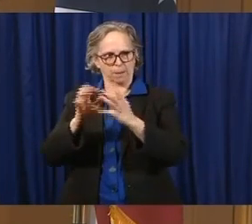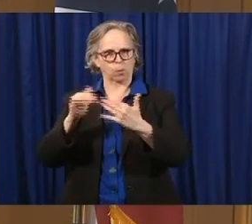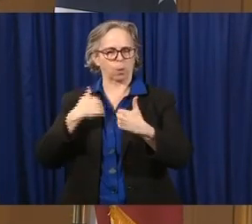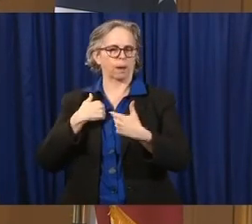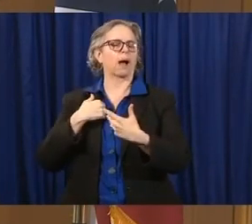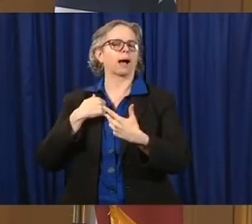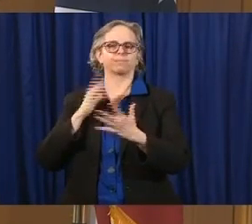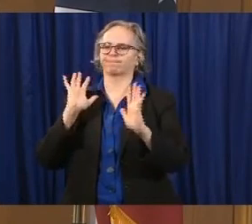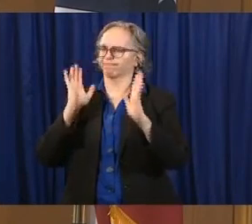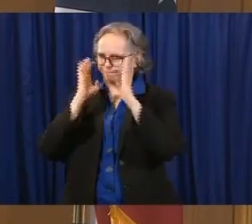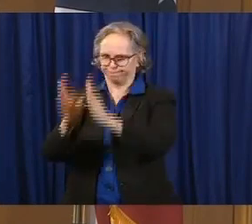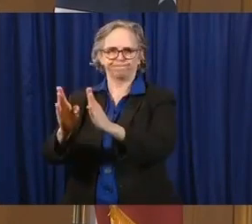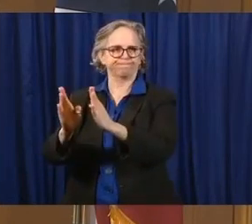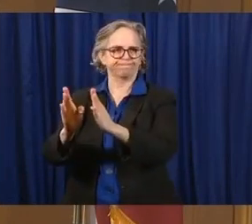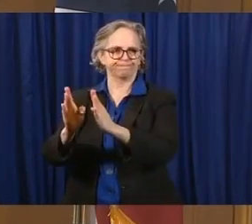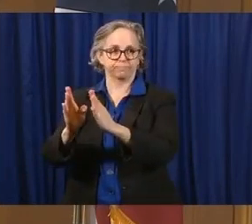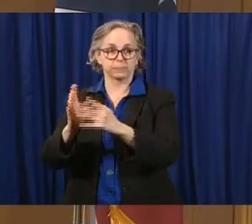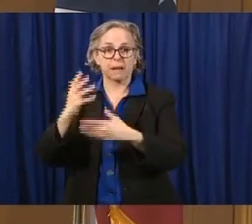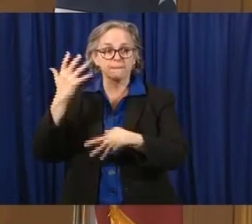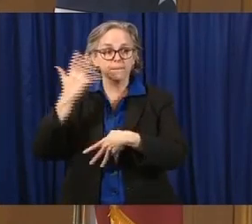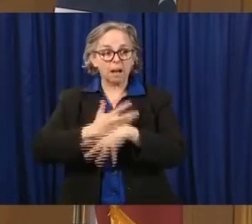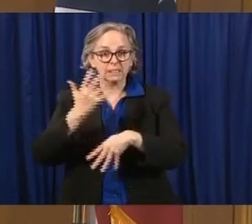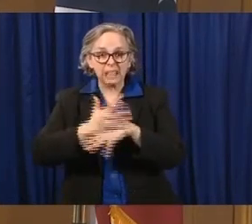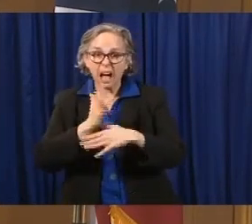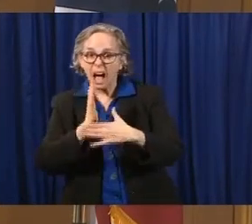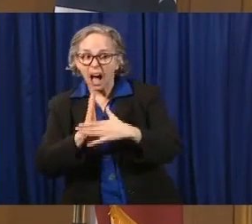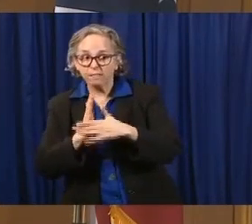5-day average. I'm trying to see where it's going.